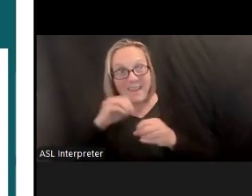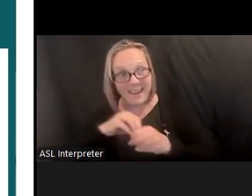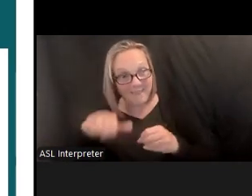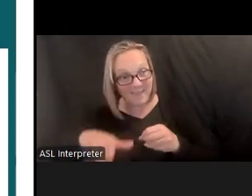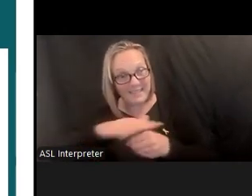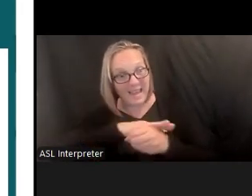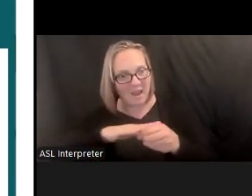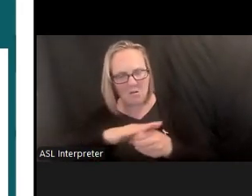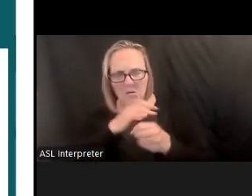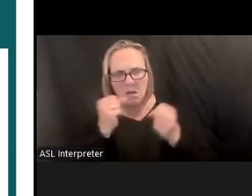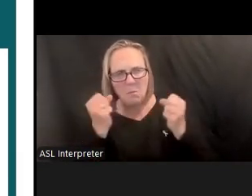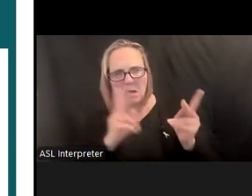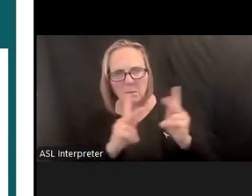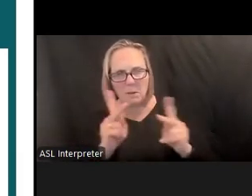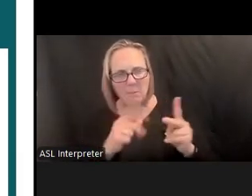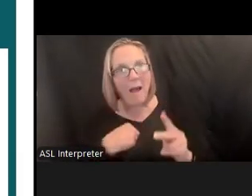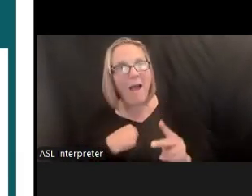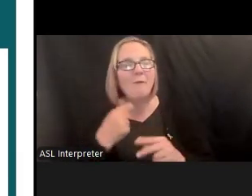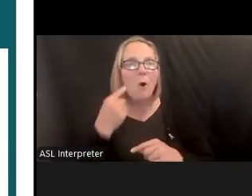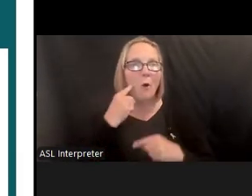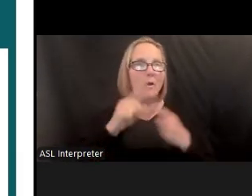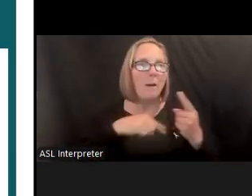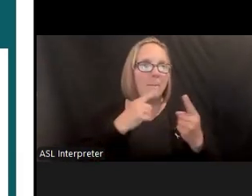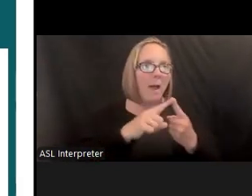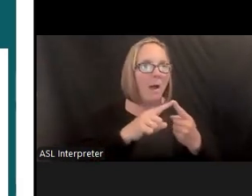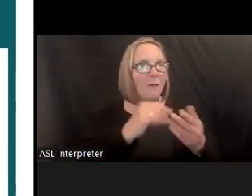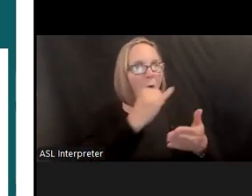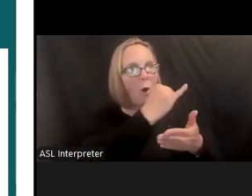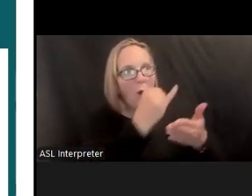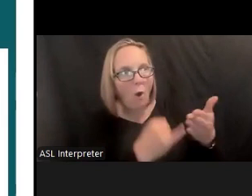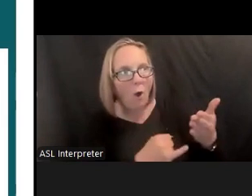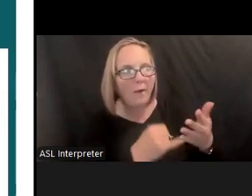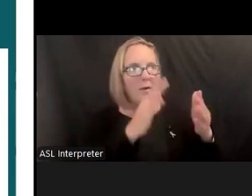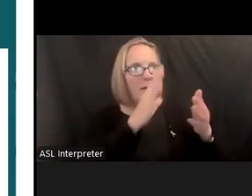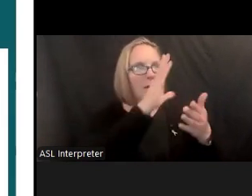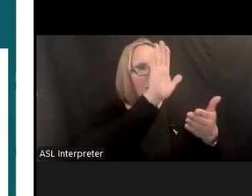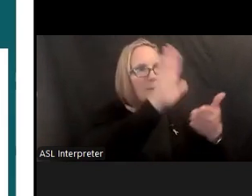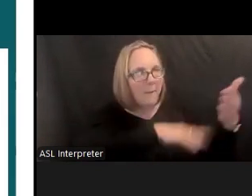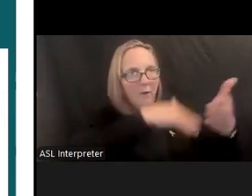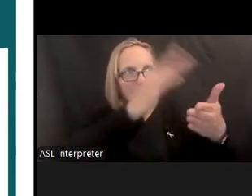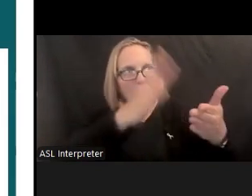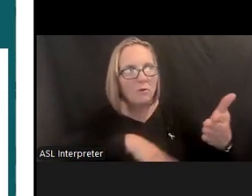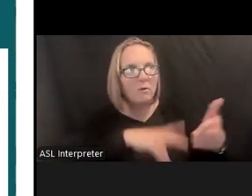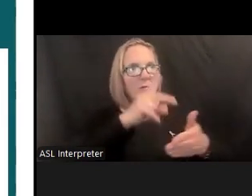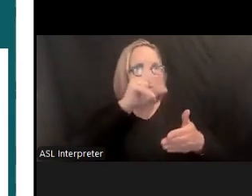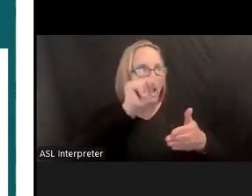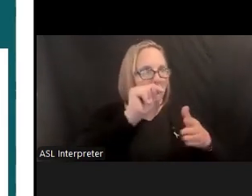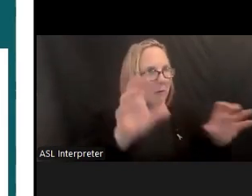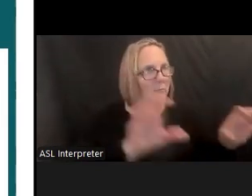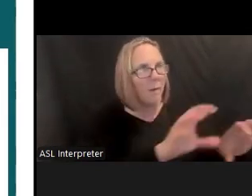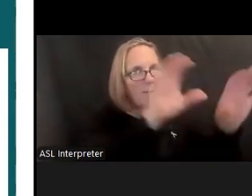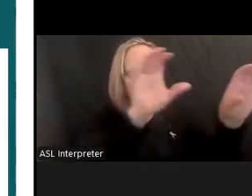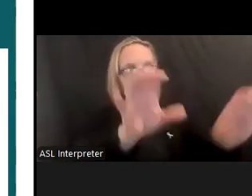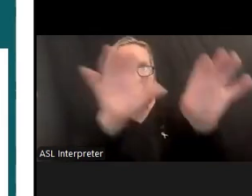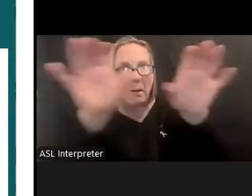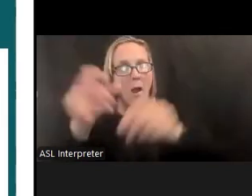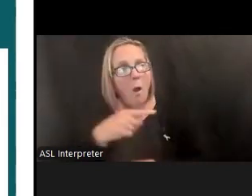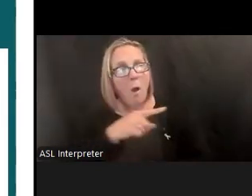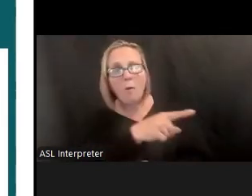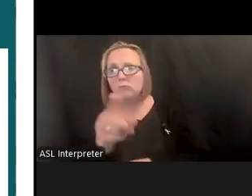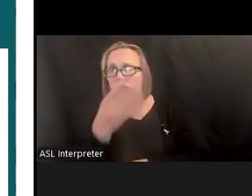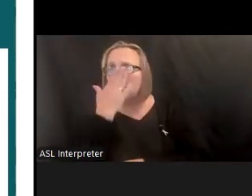area. I've heard a lot about how the lovely art and the murals and downtown, and that is all well and